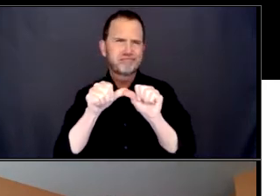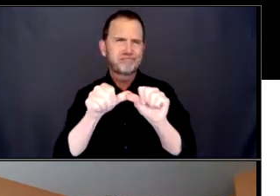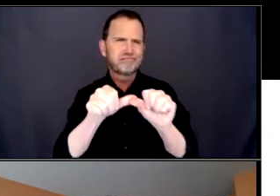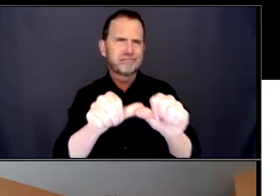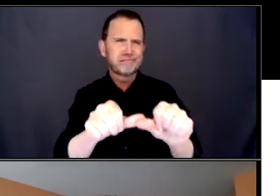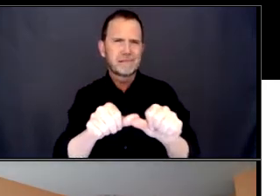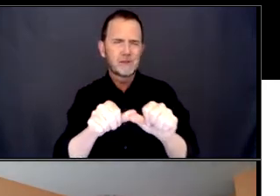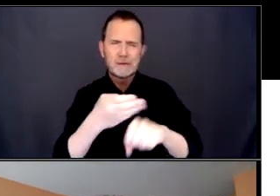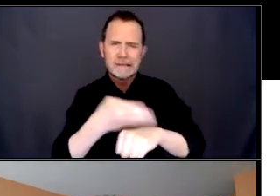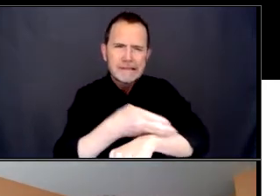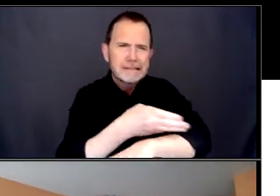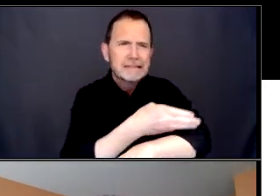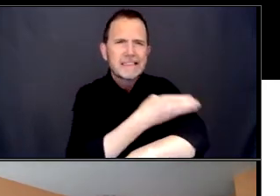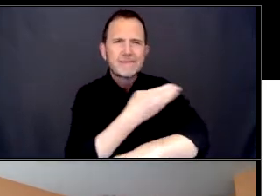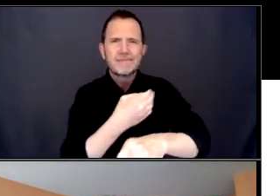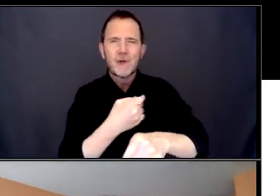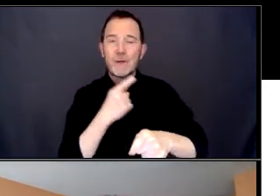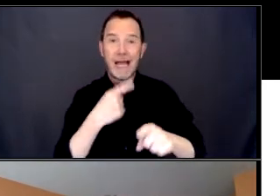so I'll stop there.